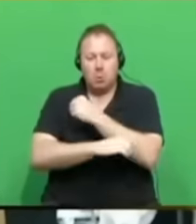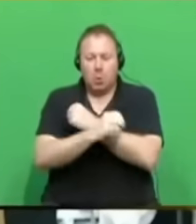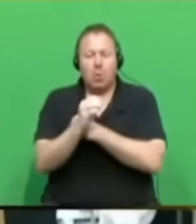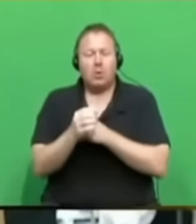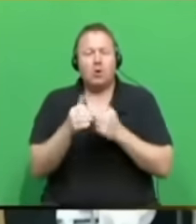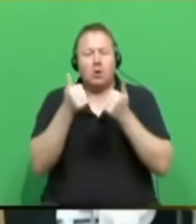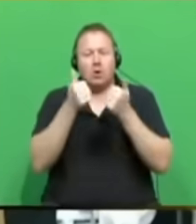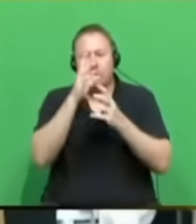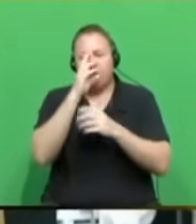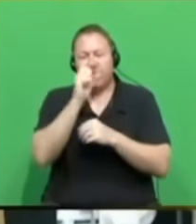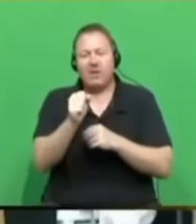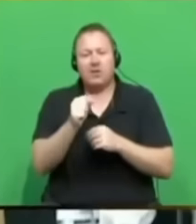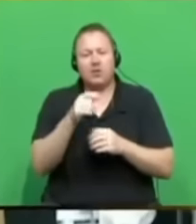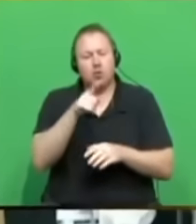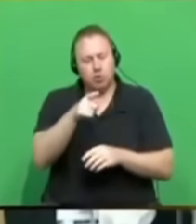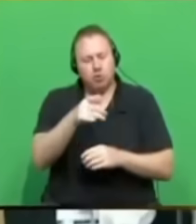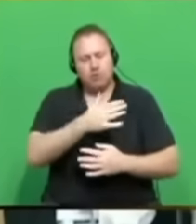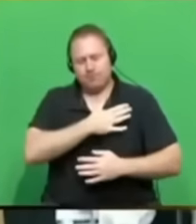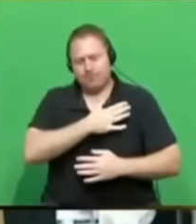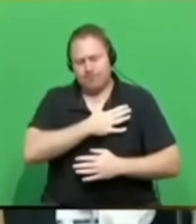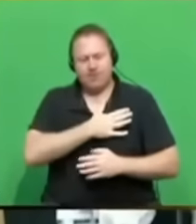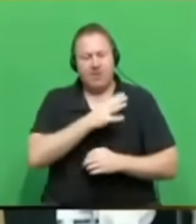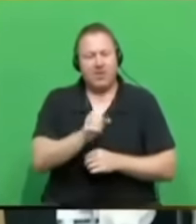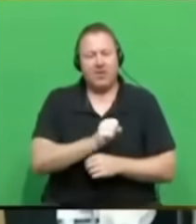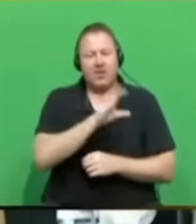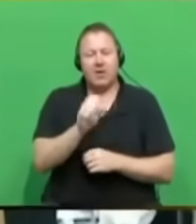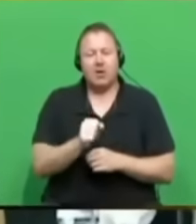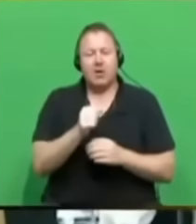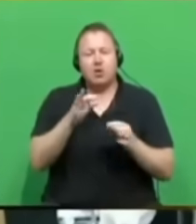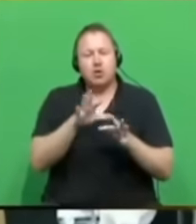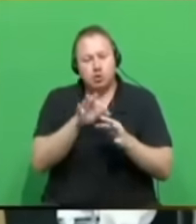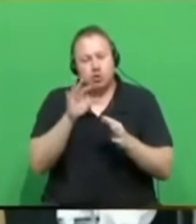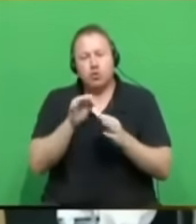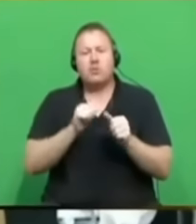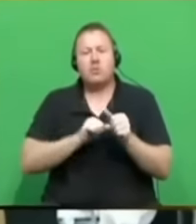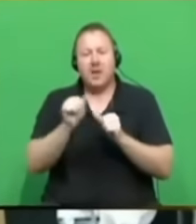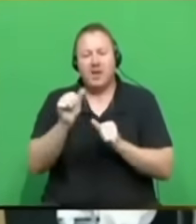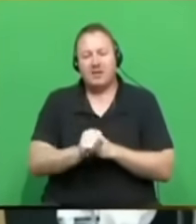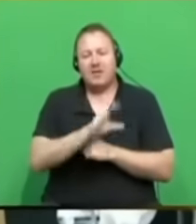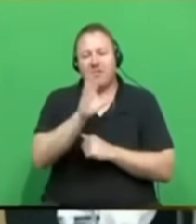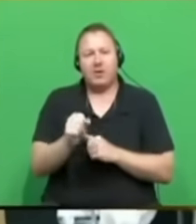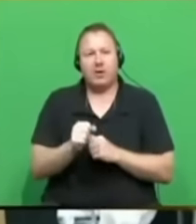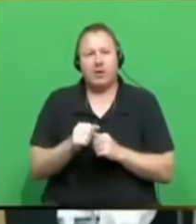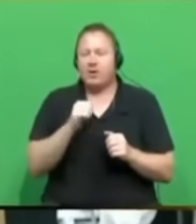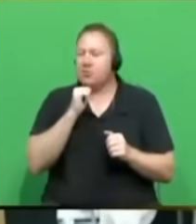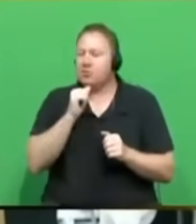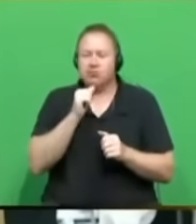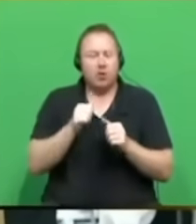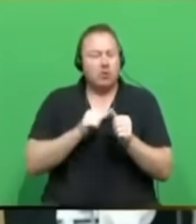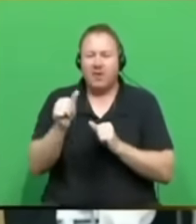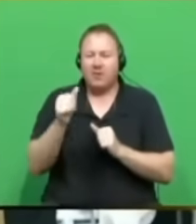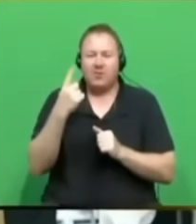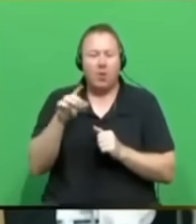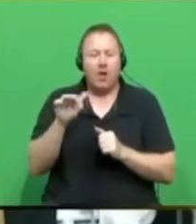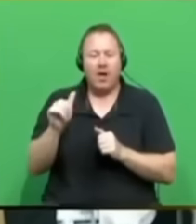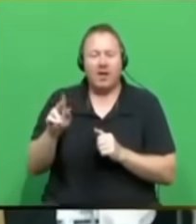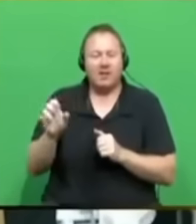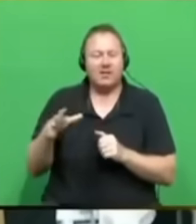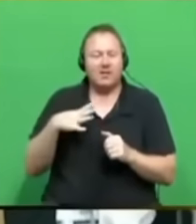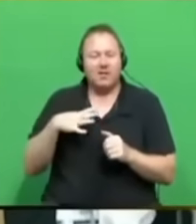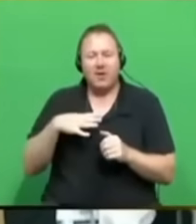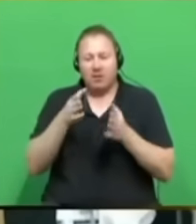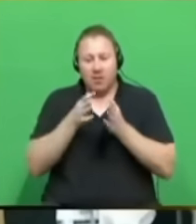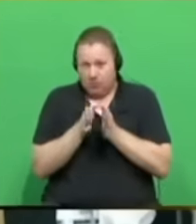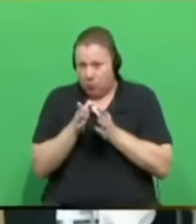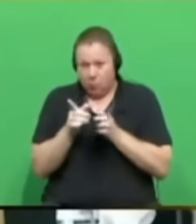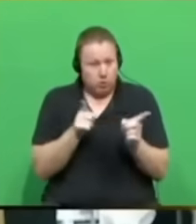that your patriotism will force you to choose what is best for the country, even if it wasn't best for the party. But what did you